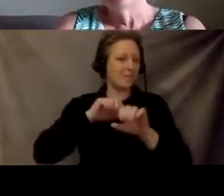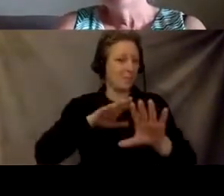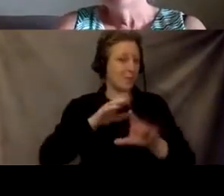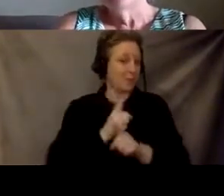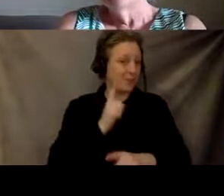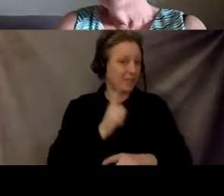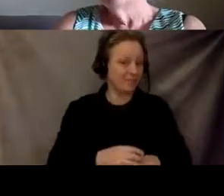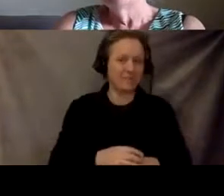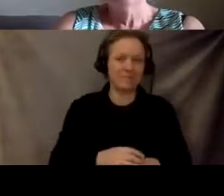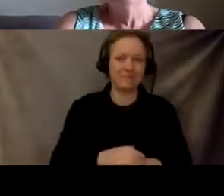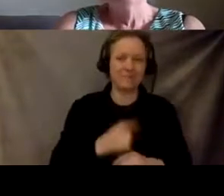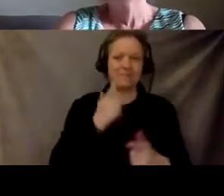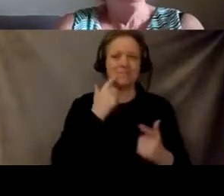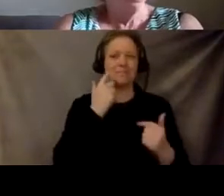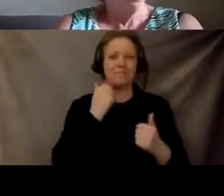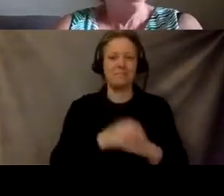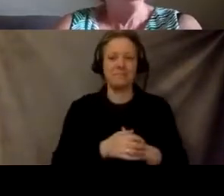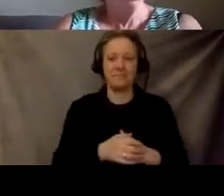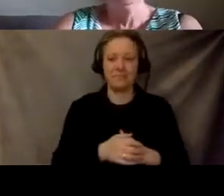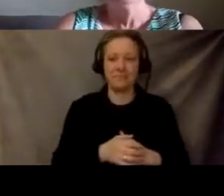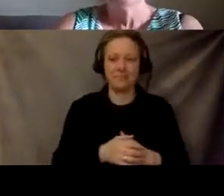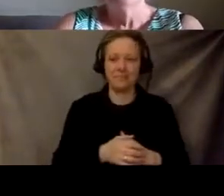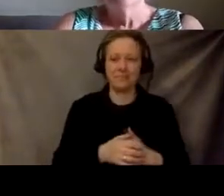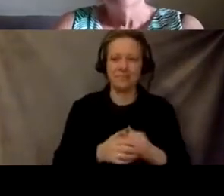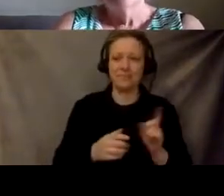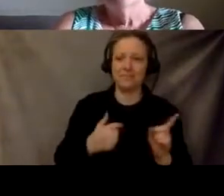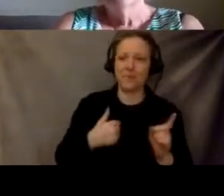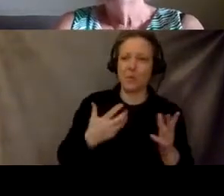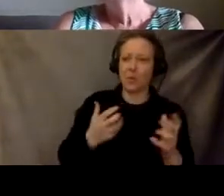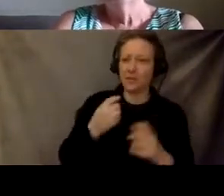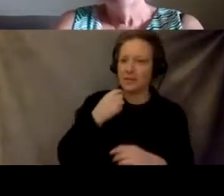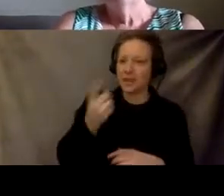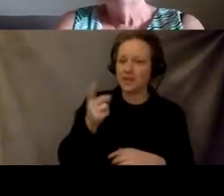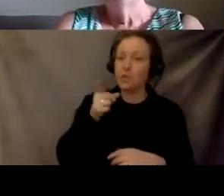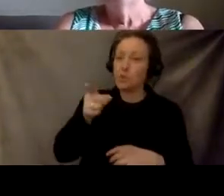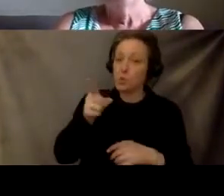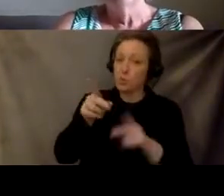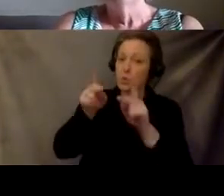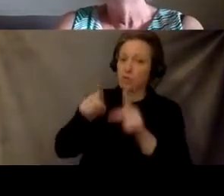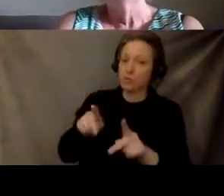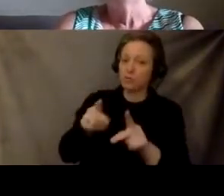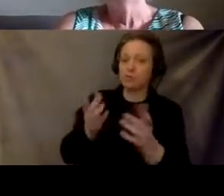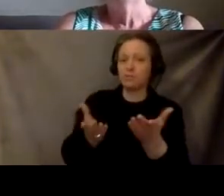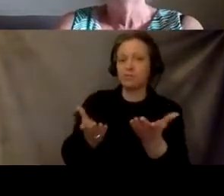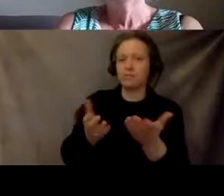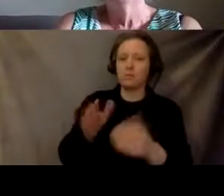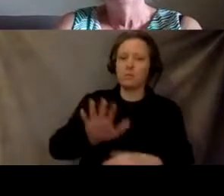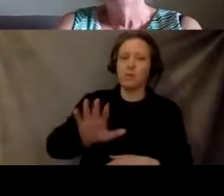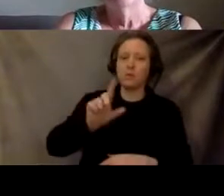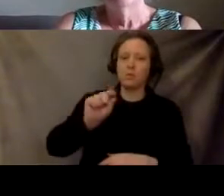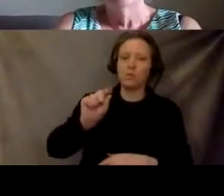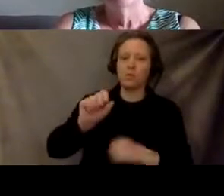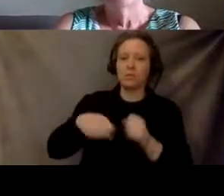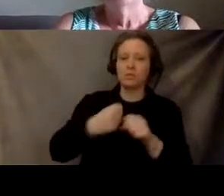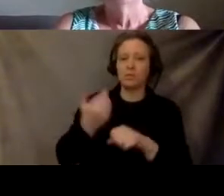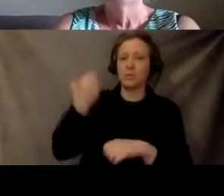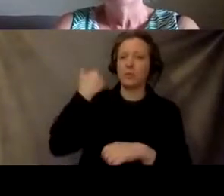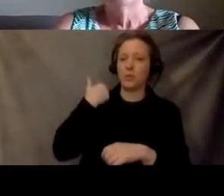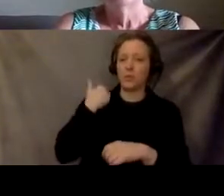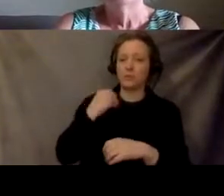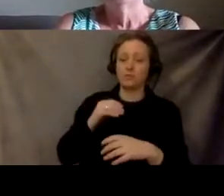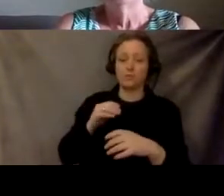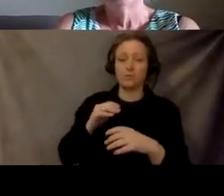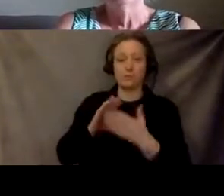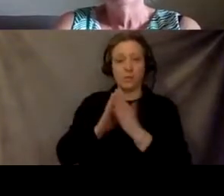the person 20 some odd years ago who encouraged me to not only get into community service,